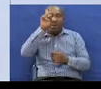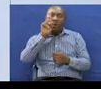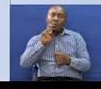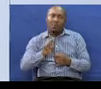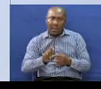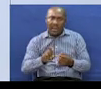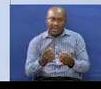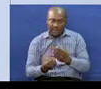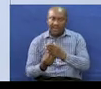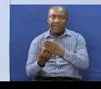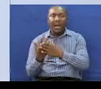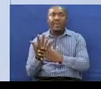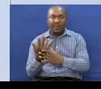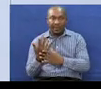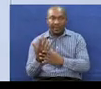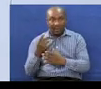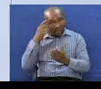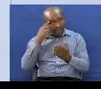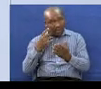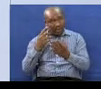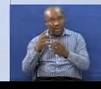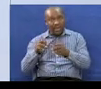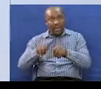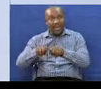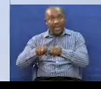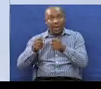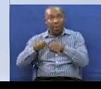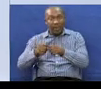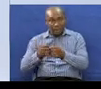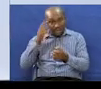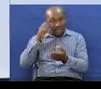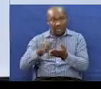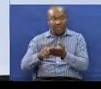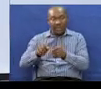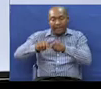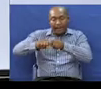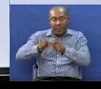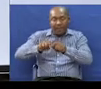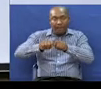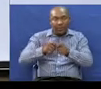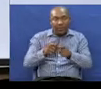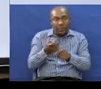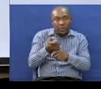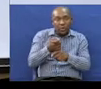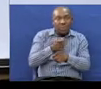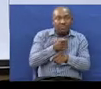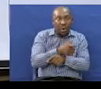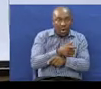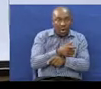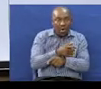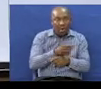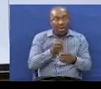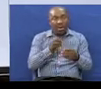using formula? You should know the word and the formula. This is MnO sub 2. That